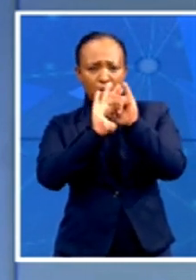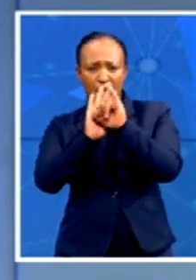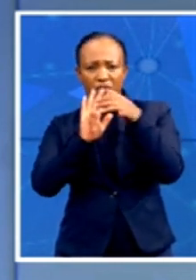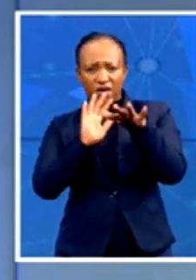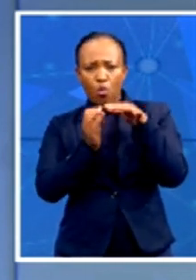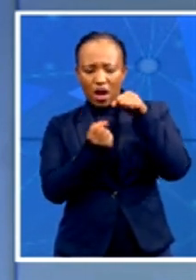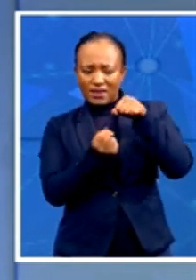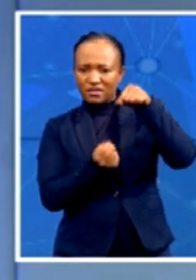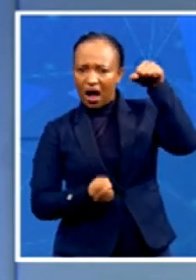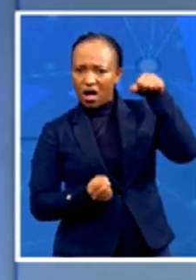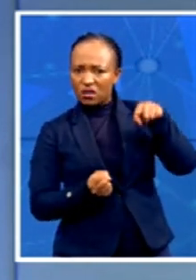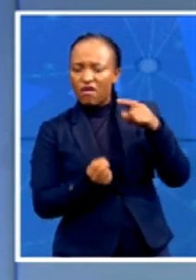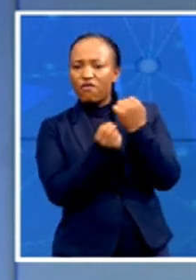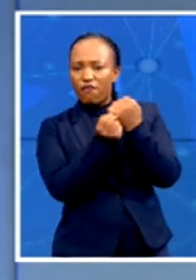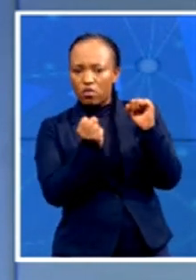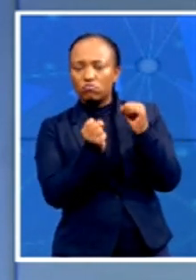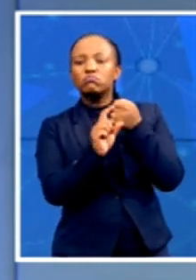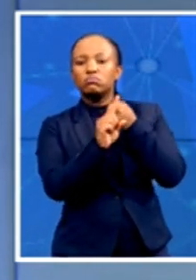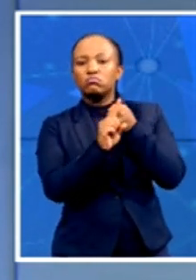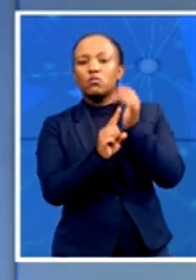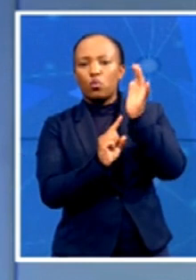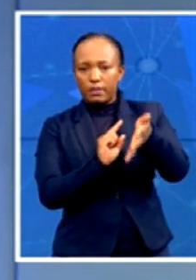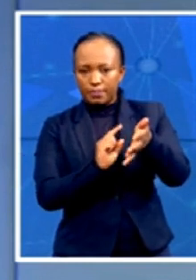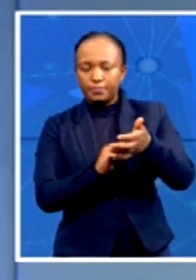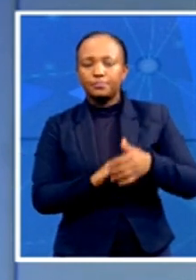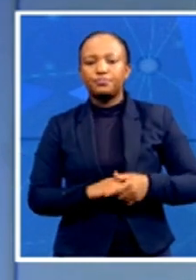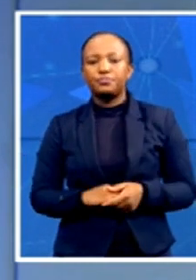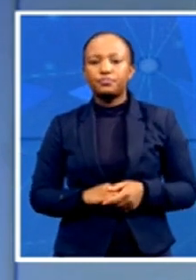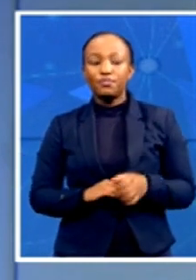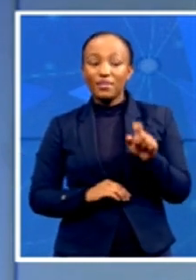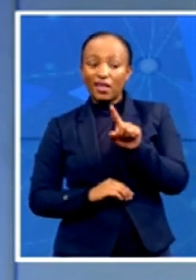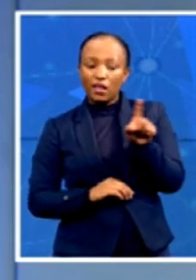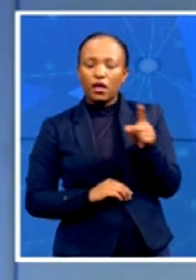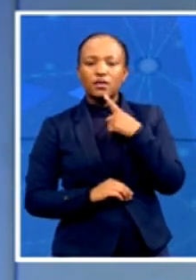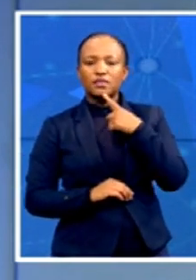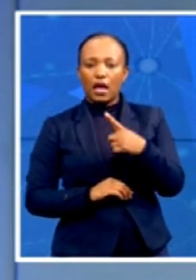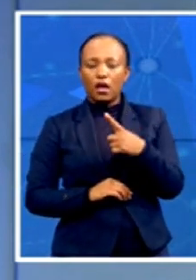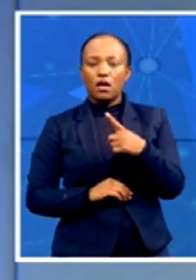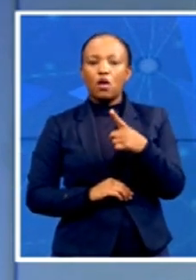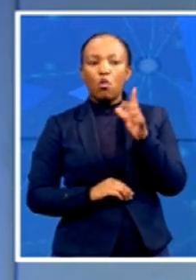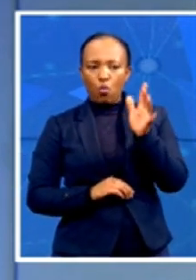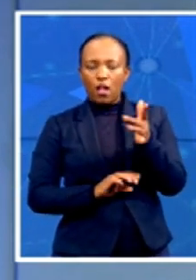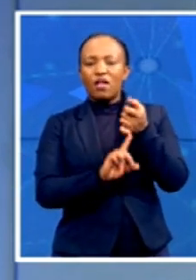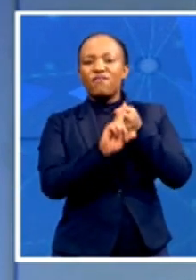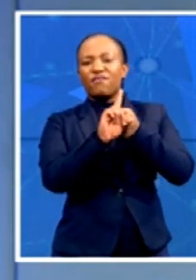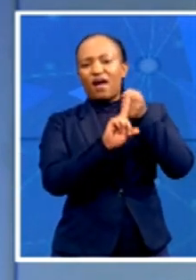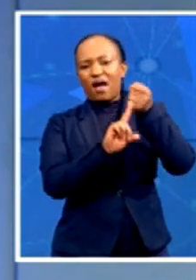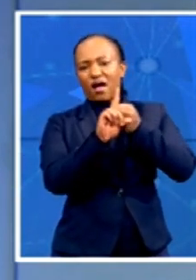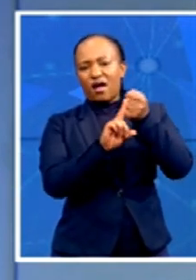And they said, we shall fight for these freedoms side by side